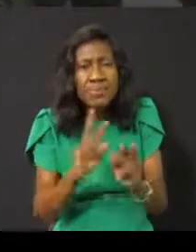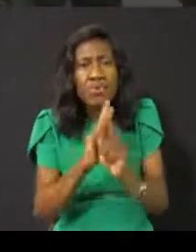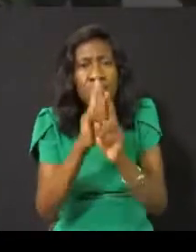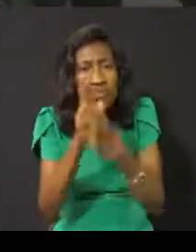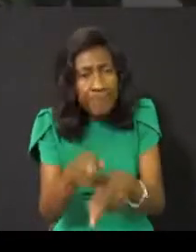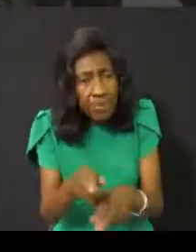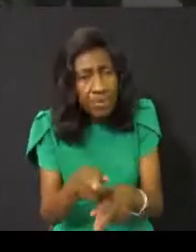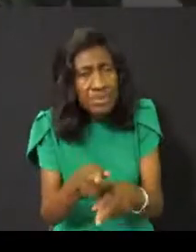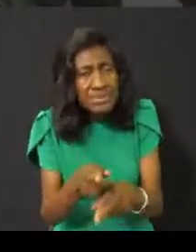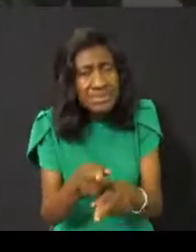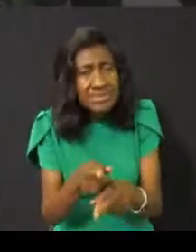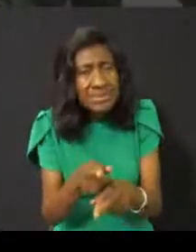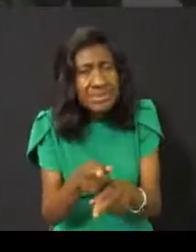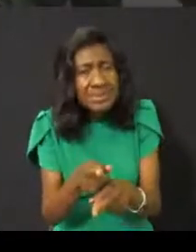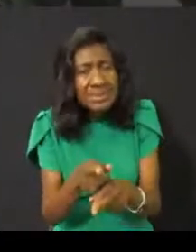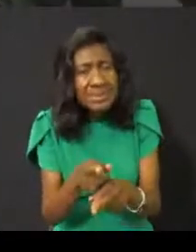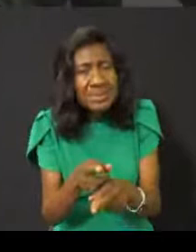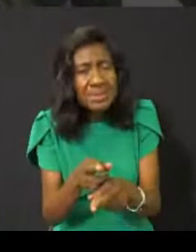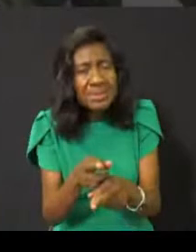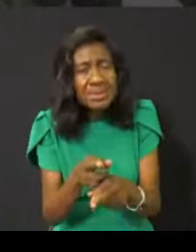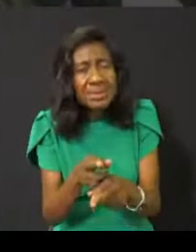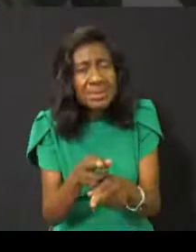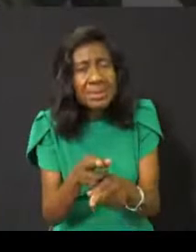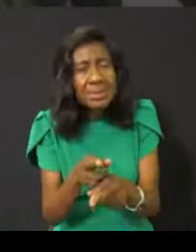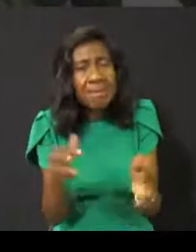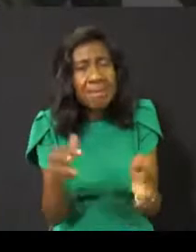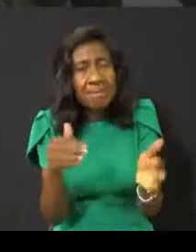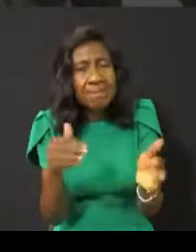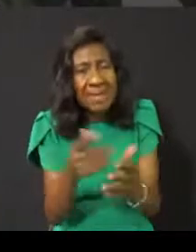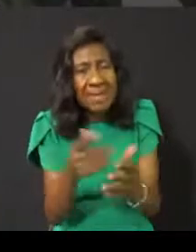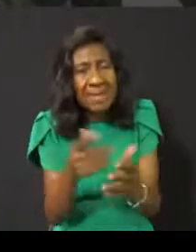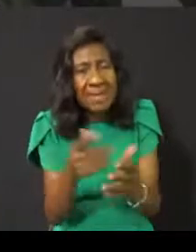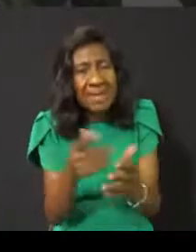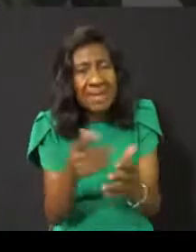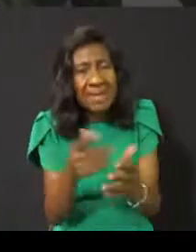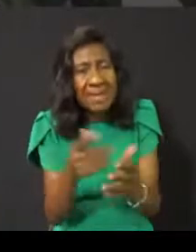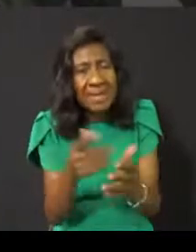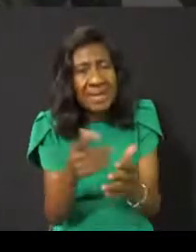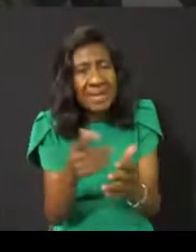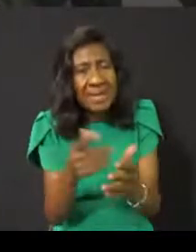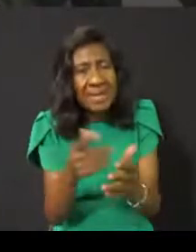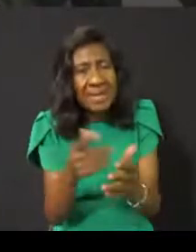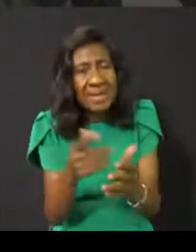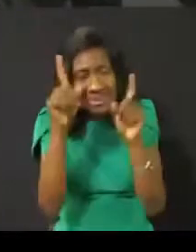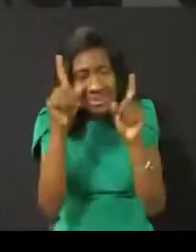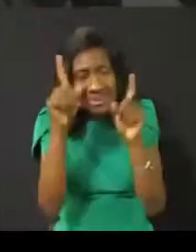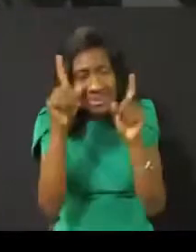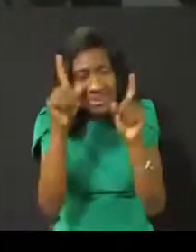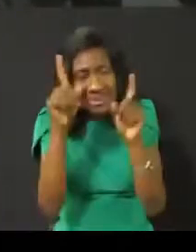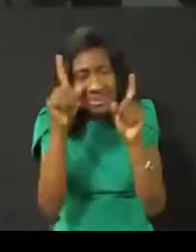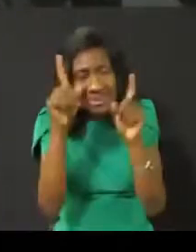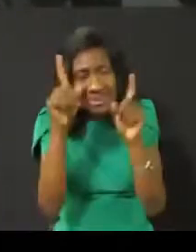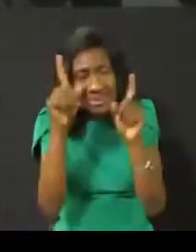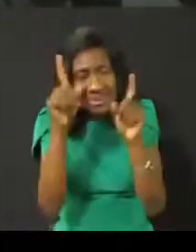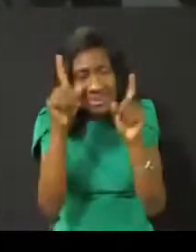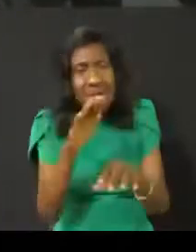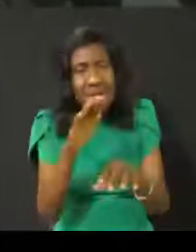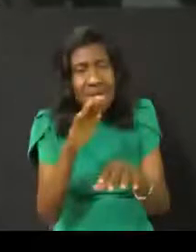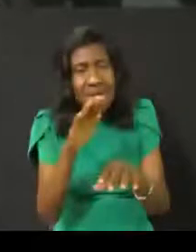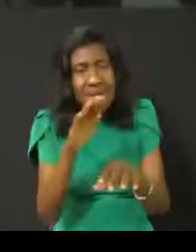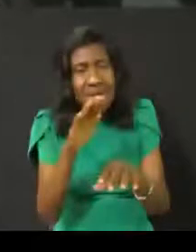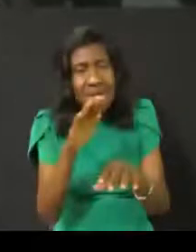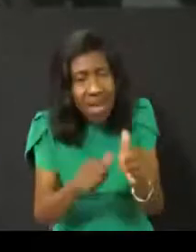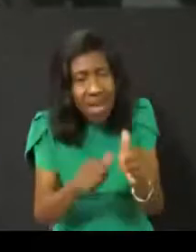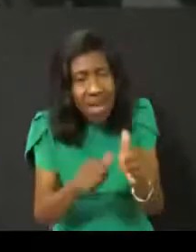Have they been complying with the test? Well, they're contacted on a daily basis, so it's, I mean, right. So we